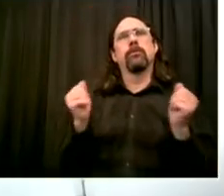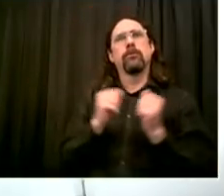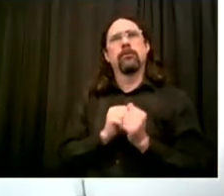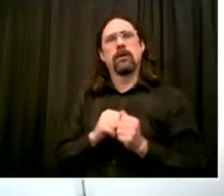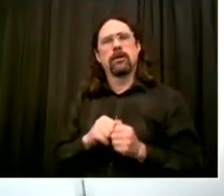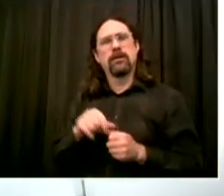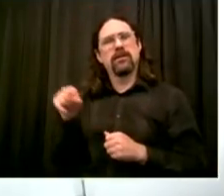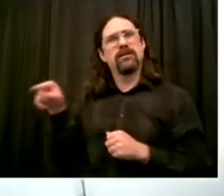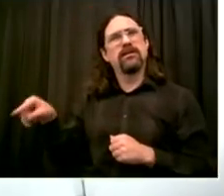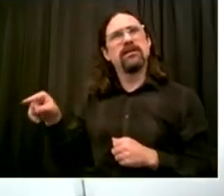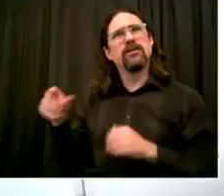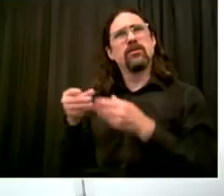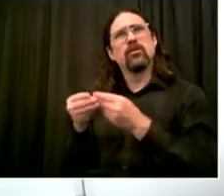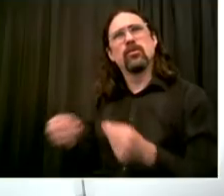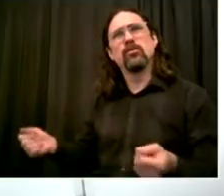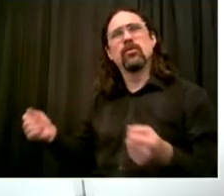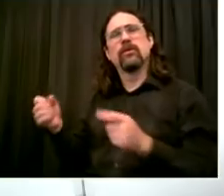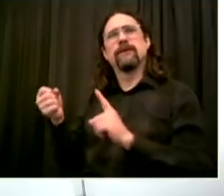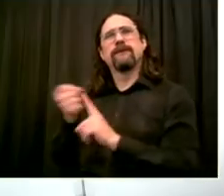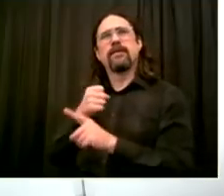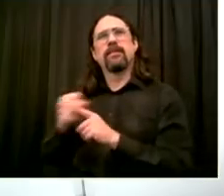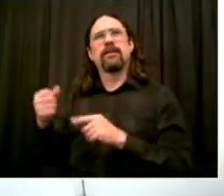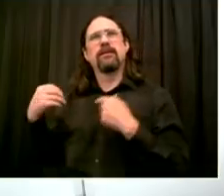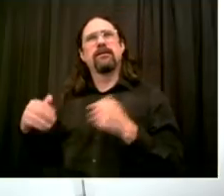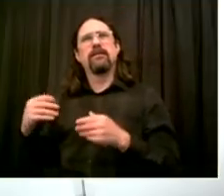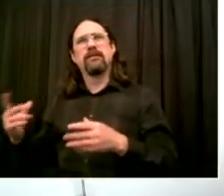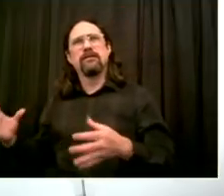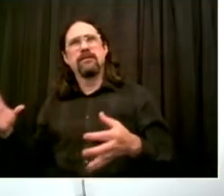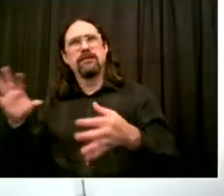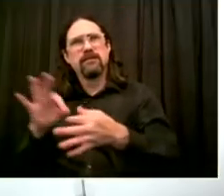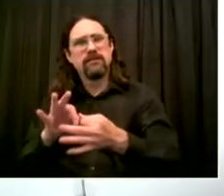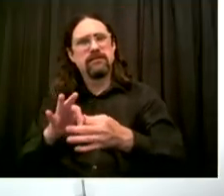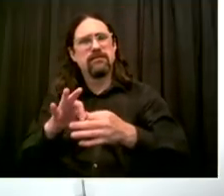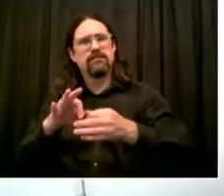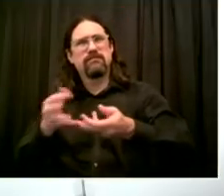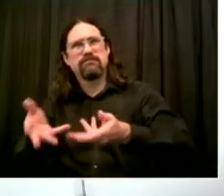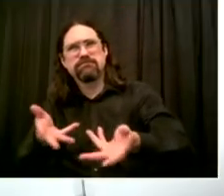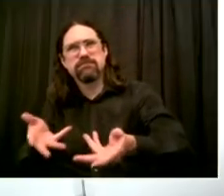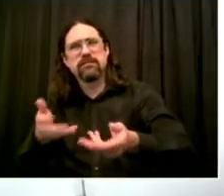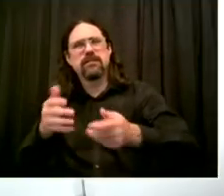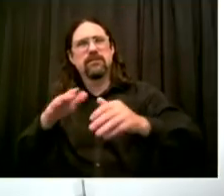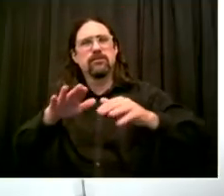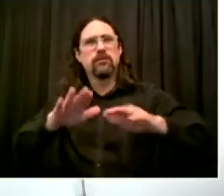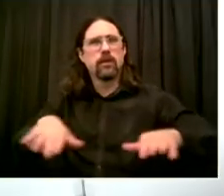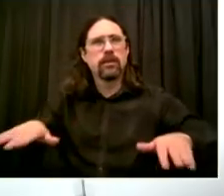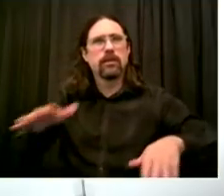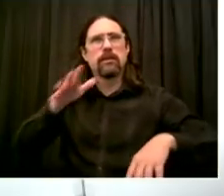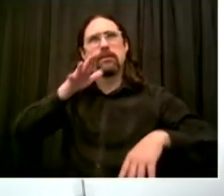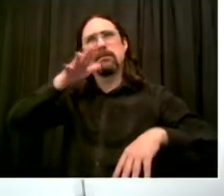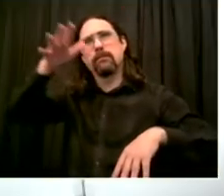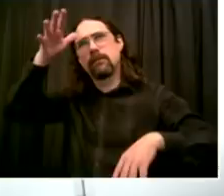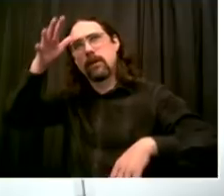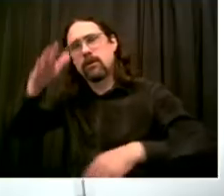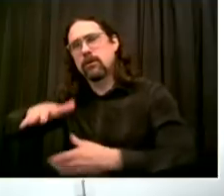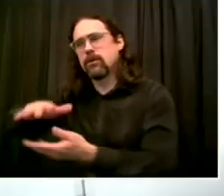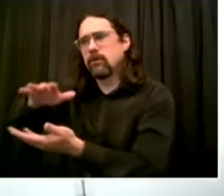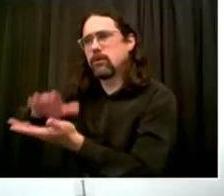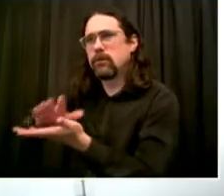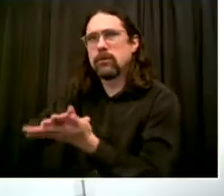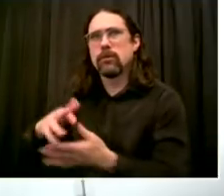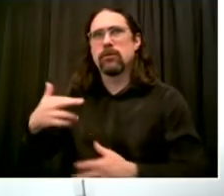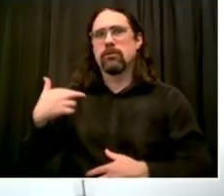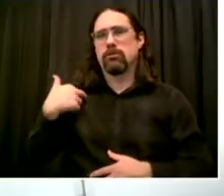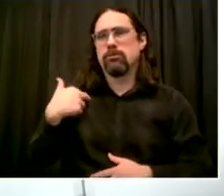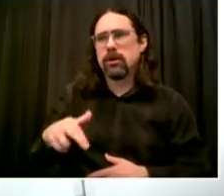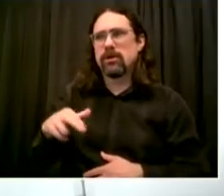children, parents, schools, religious institutions, and the entire community. They are ground to uplift